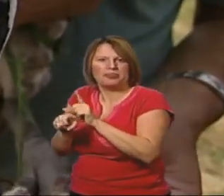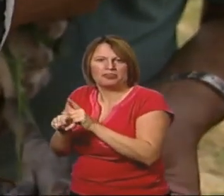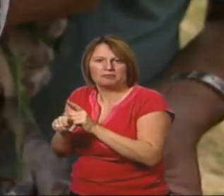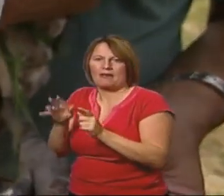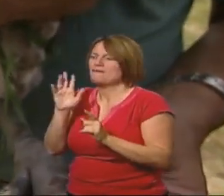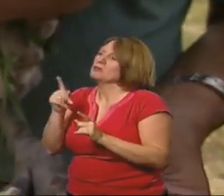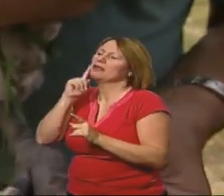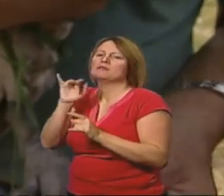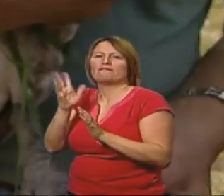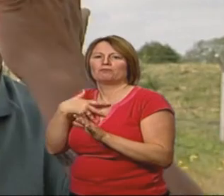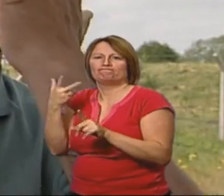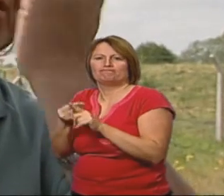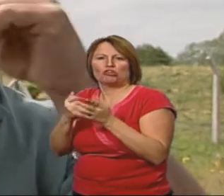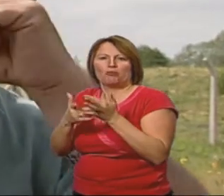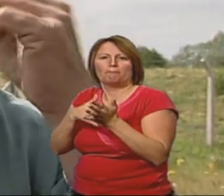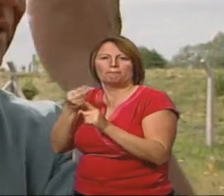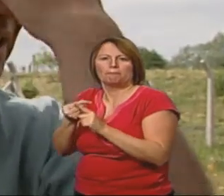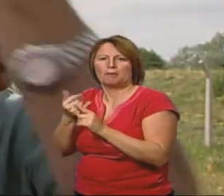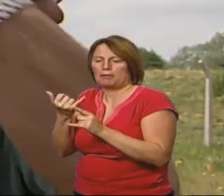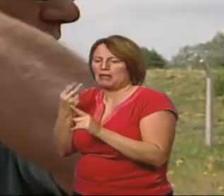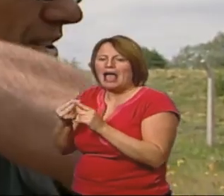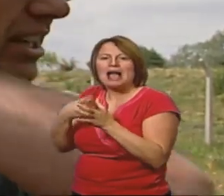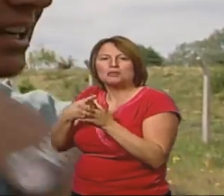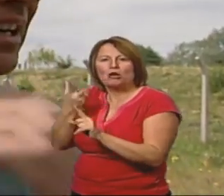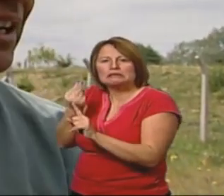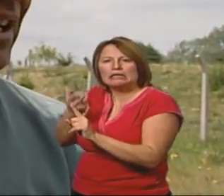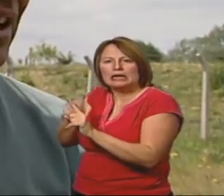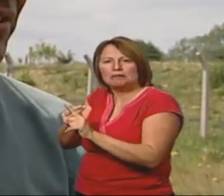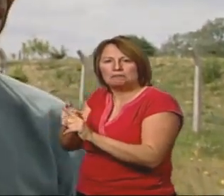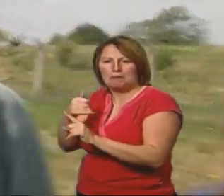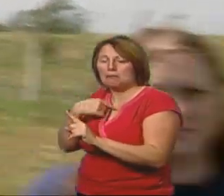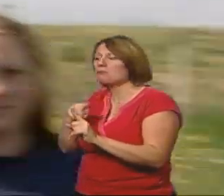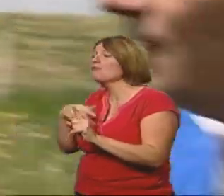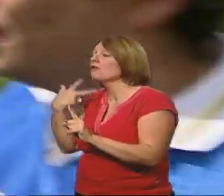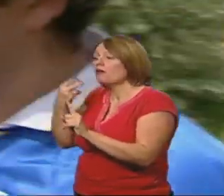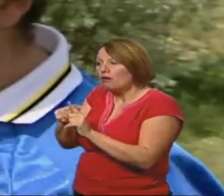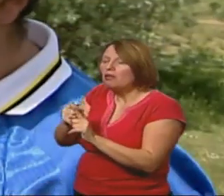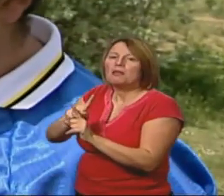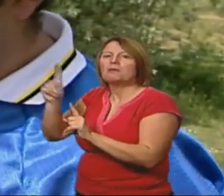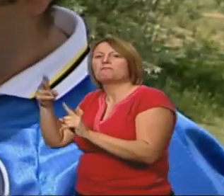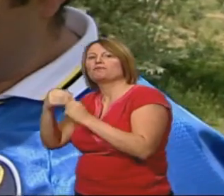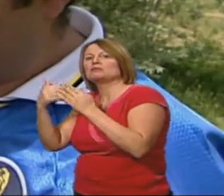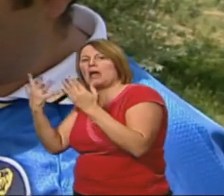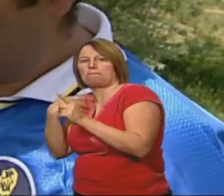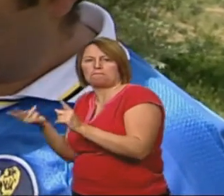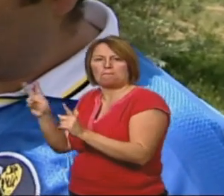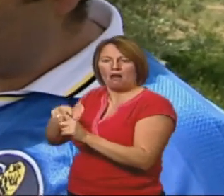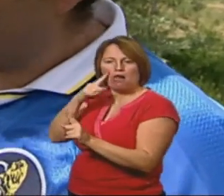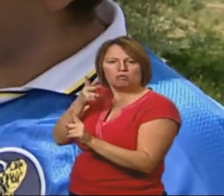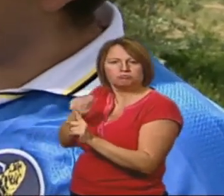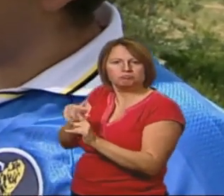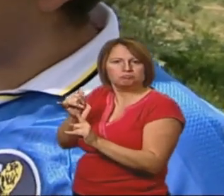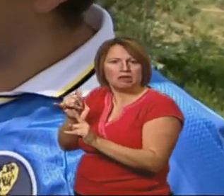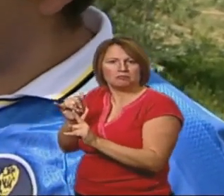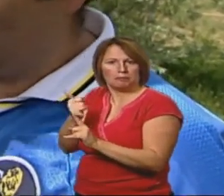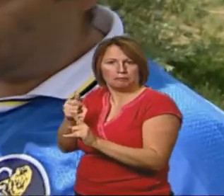serum. Yeah. I think what we might have to do is give her a huge, great shot of antibiotic. Yeah. Well, I'm here you all keep an weekend eye on her, anyway, and then we'll come back in 3 or 4 days and give her another shot of